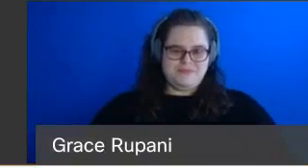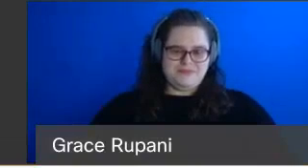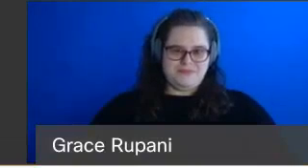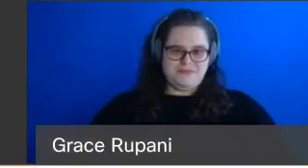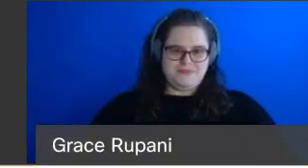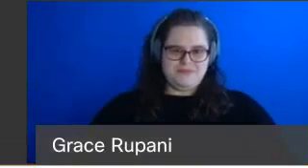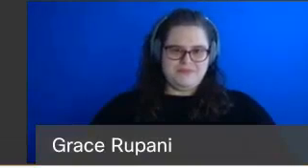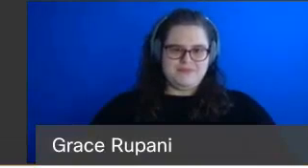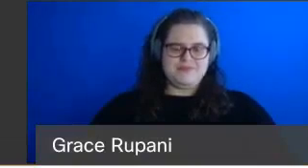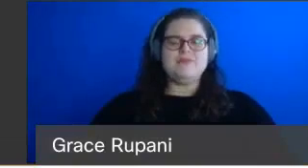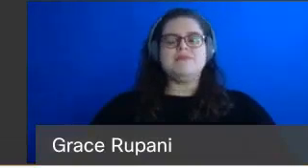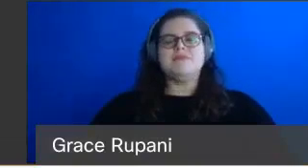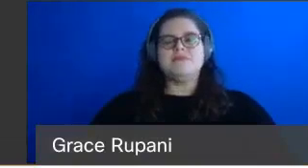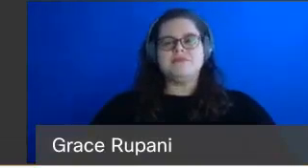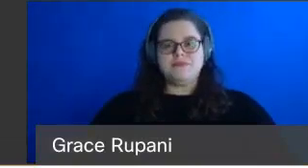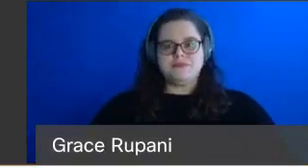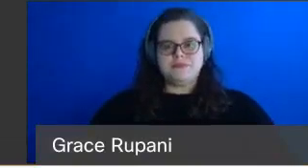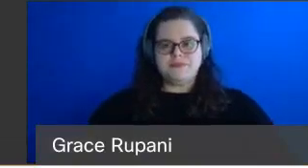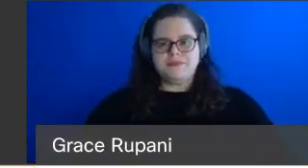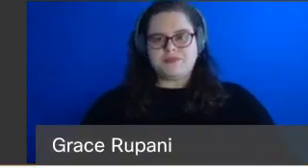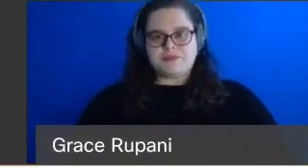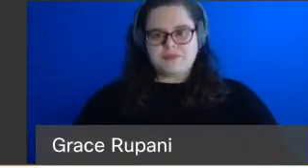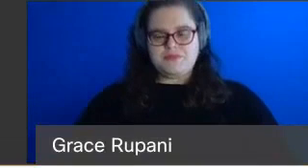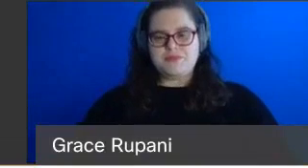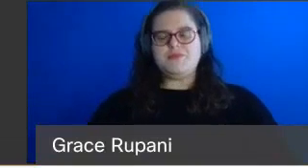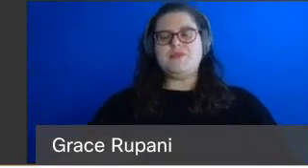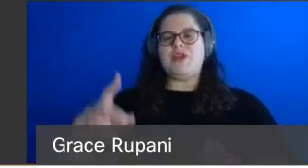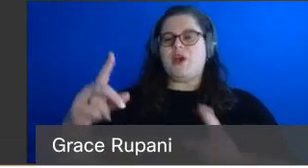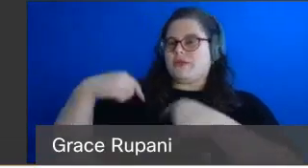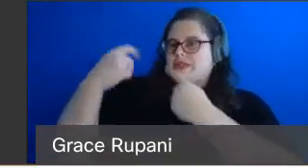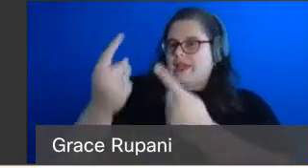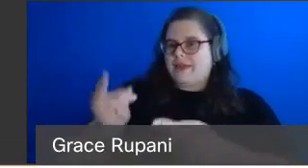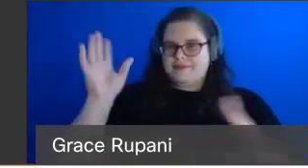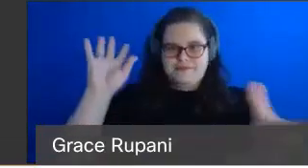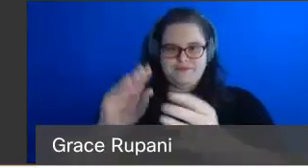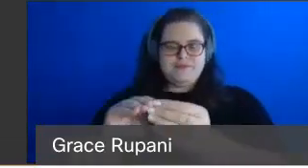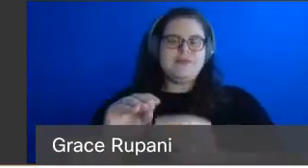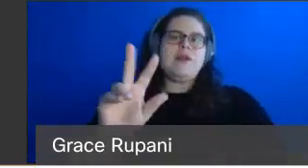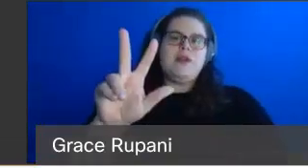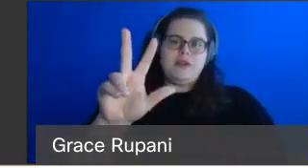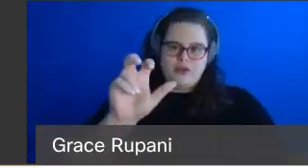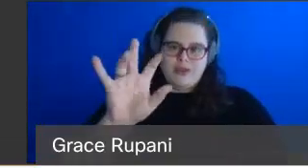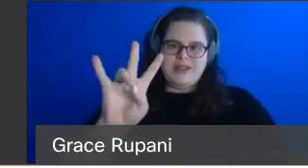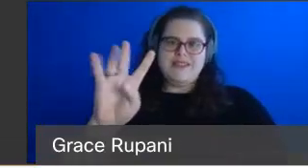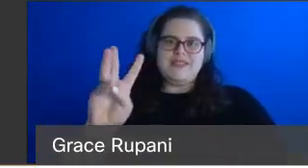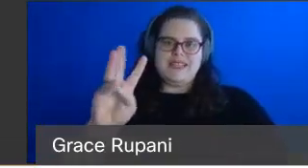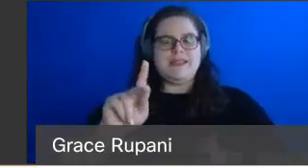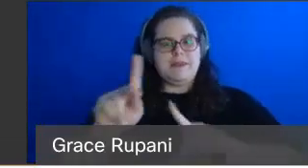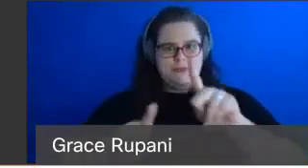So at this time, to date, we have had 376 people test